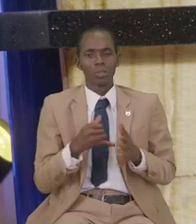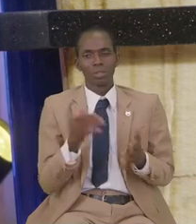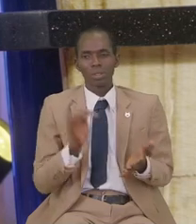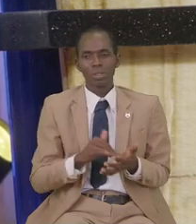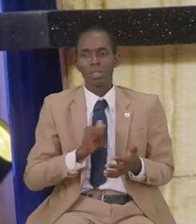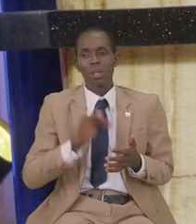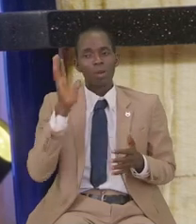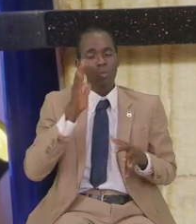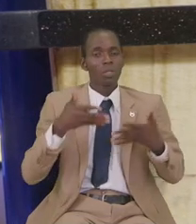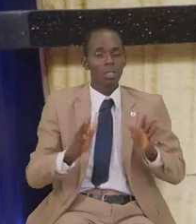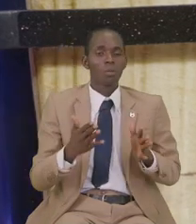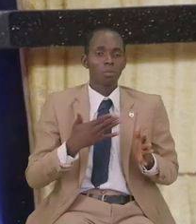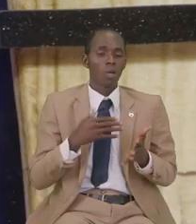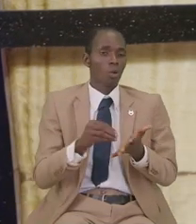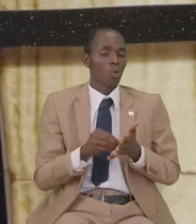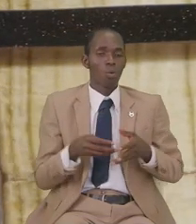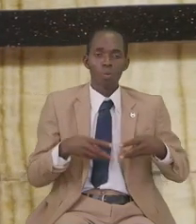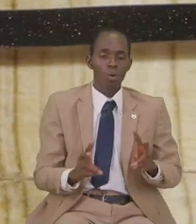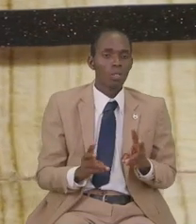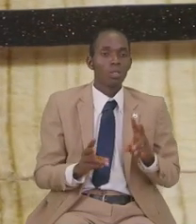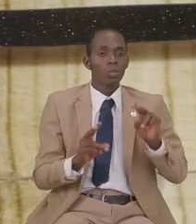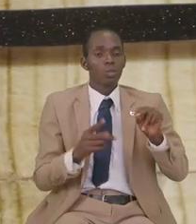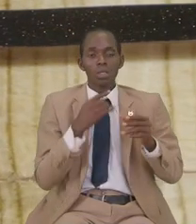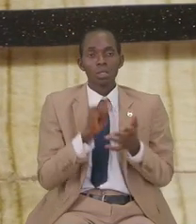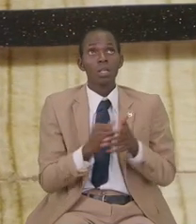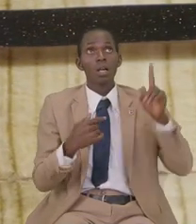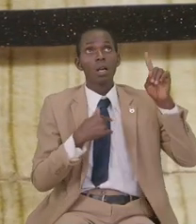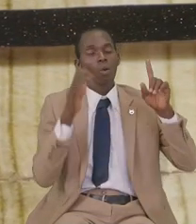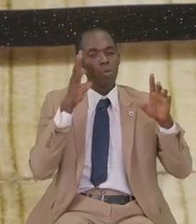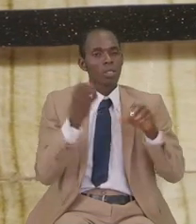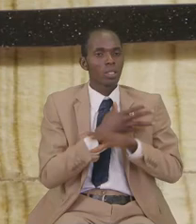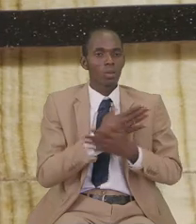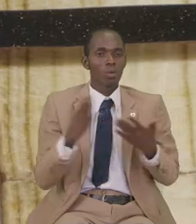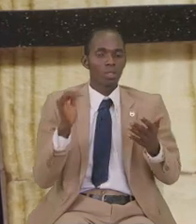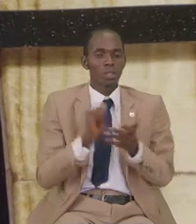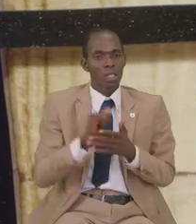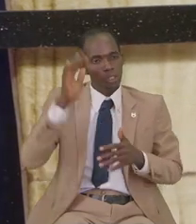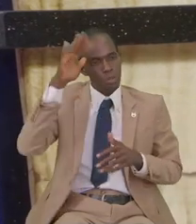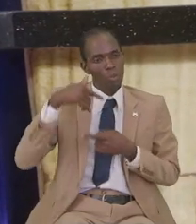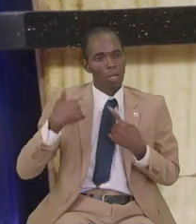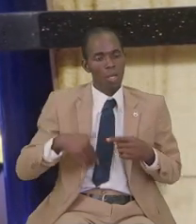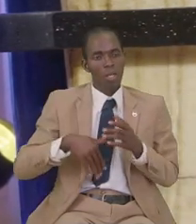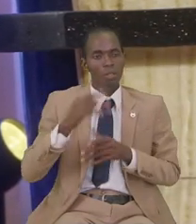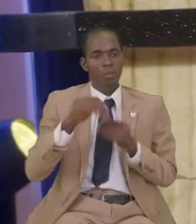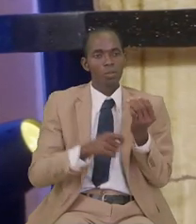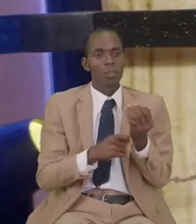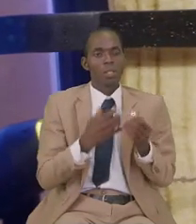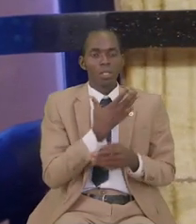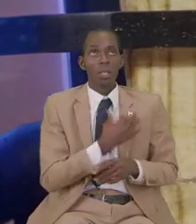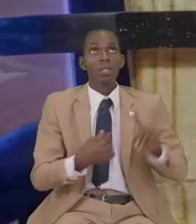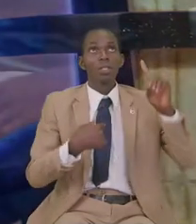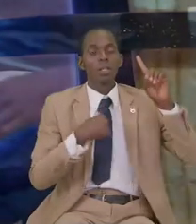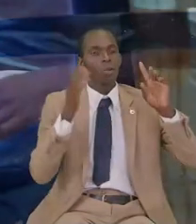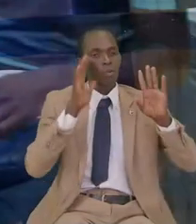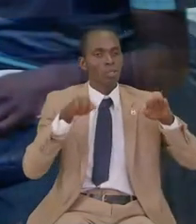going to have my own way. He says, I'll take away the stony heart out of your flesh, and I will give you an heart of